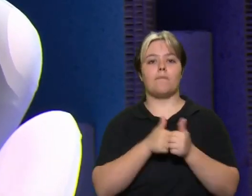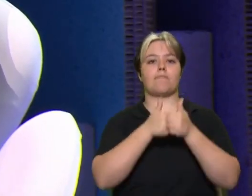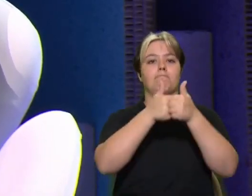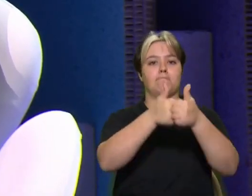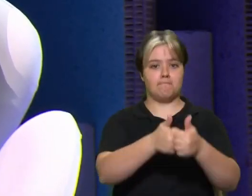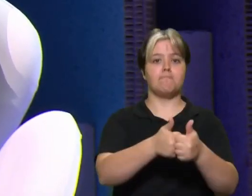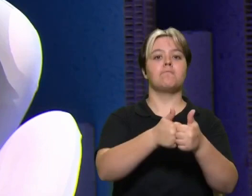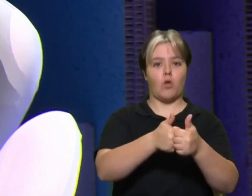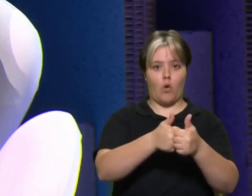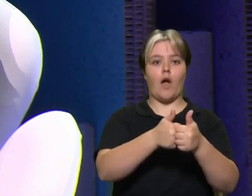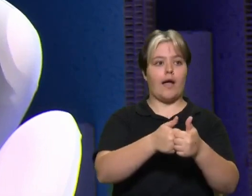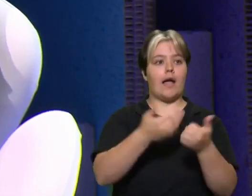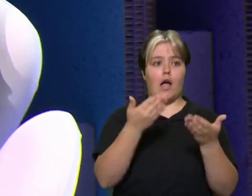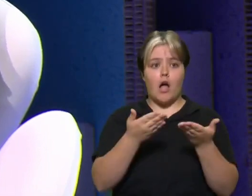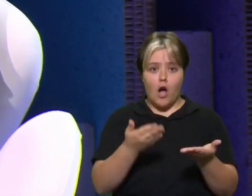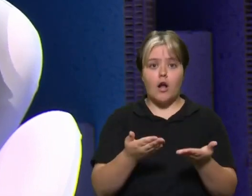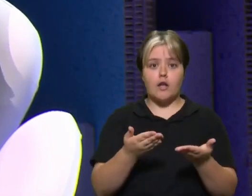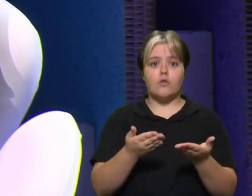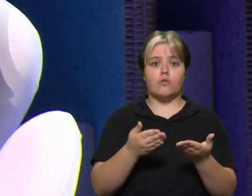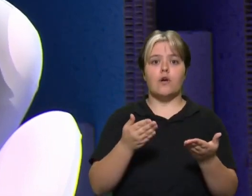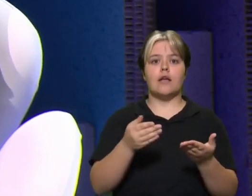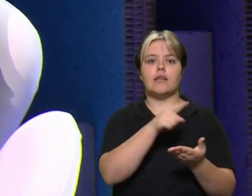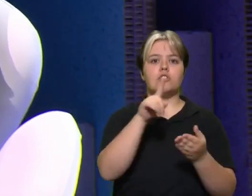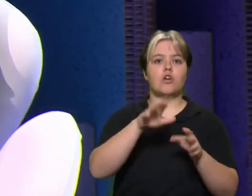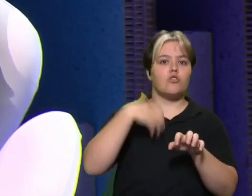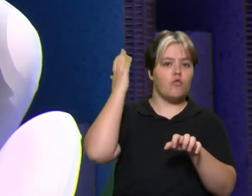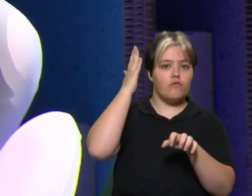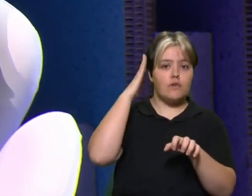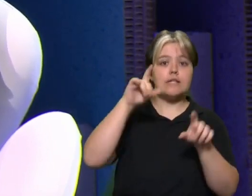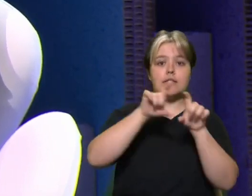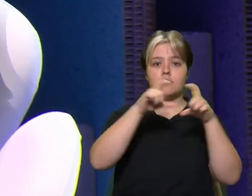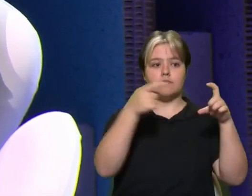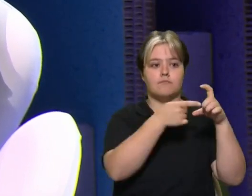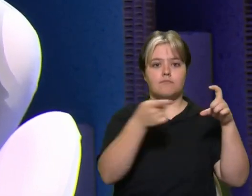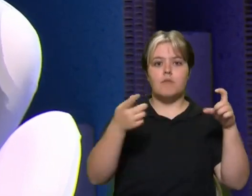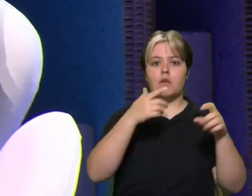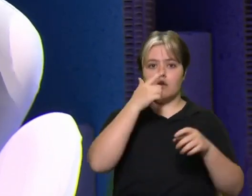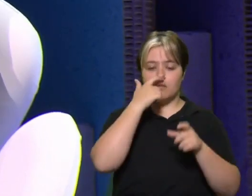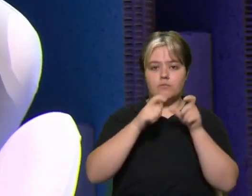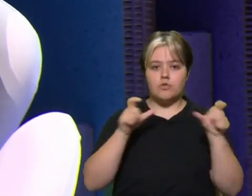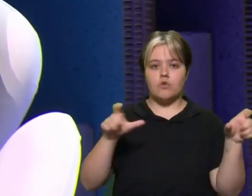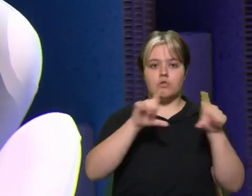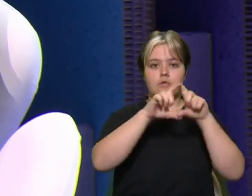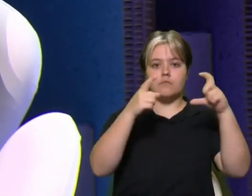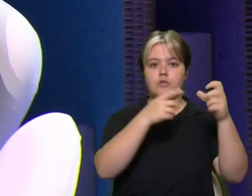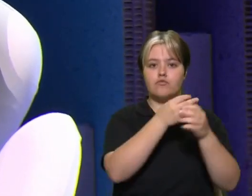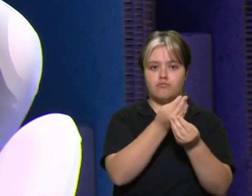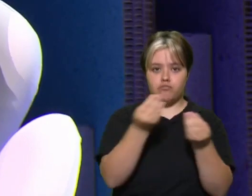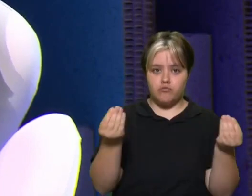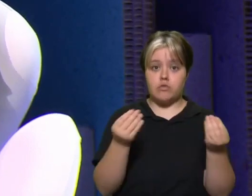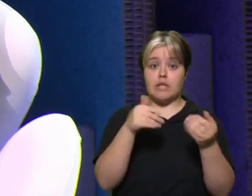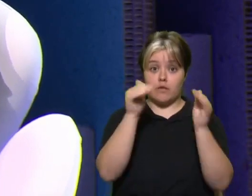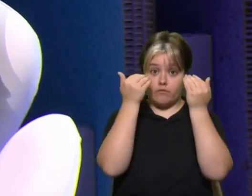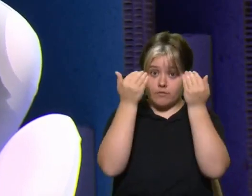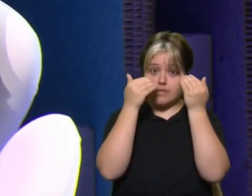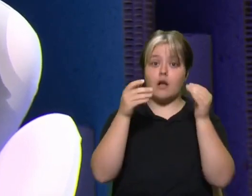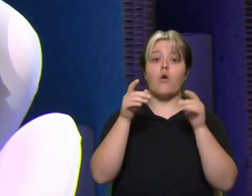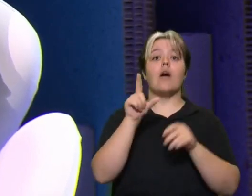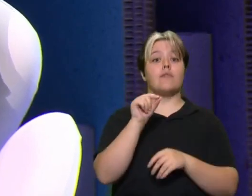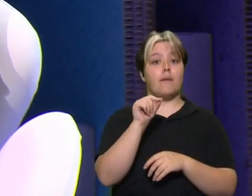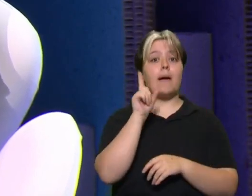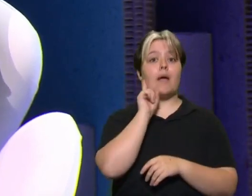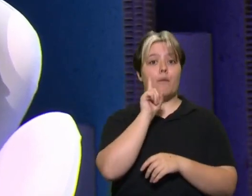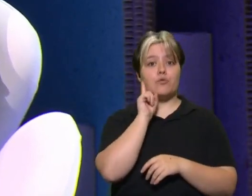accompanying virtually streaming many entrepreneurs. And data mean